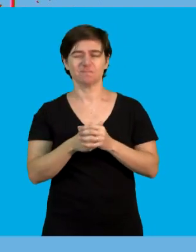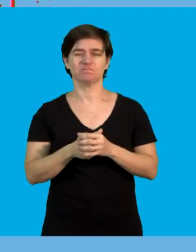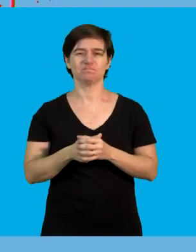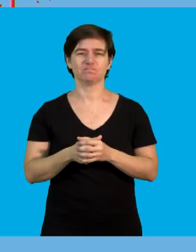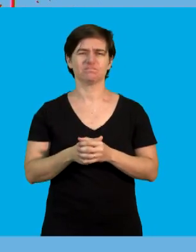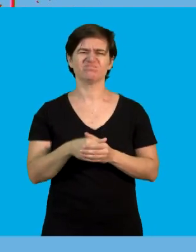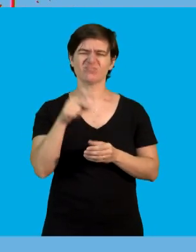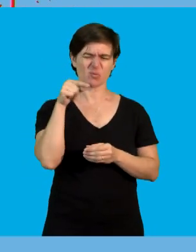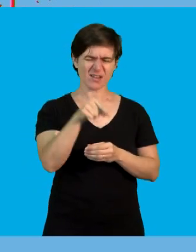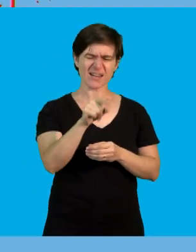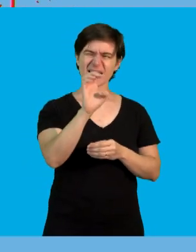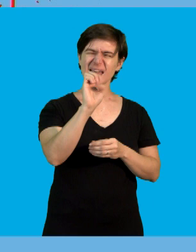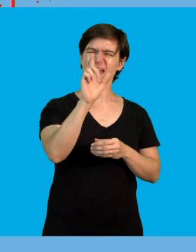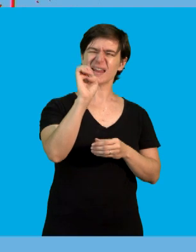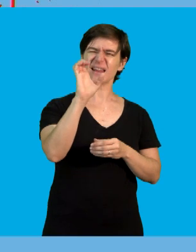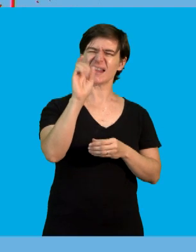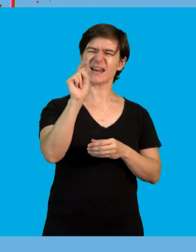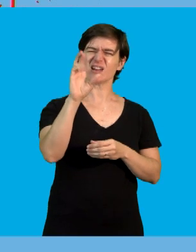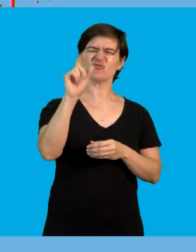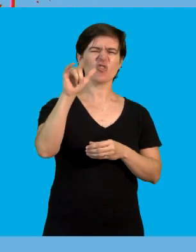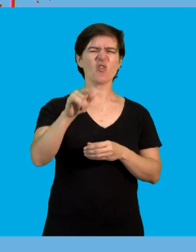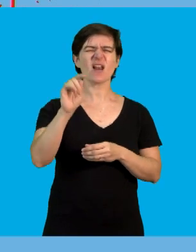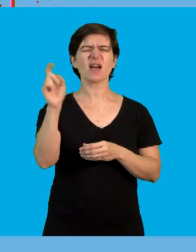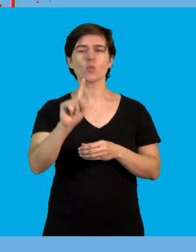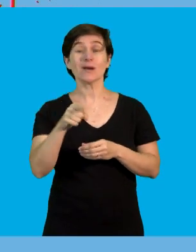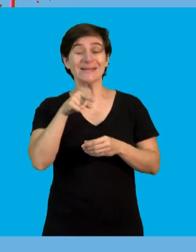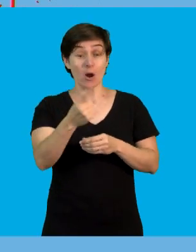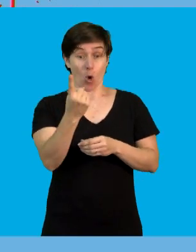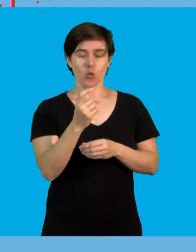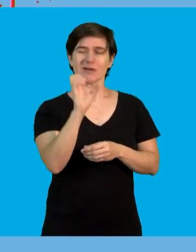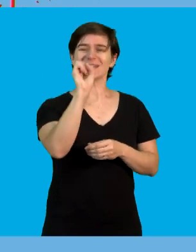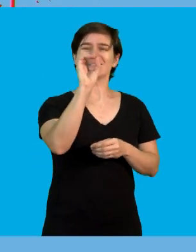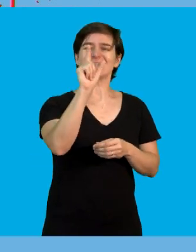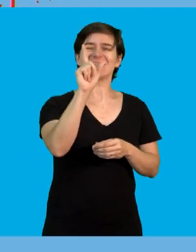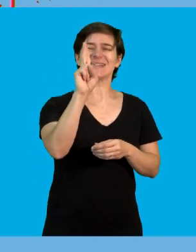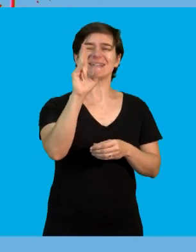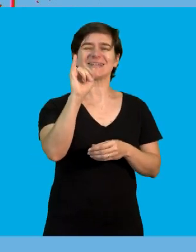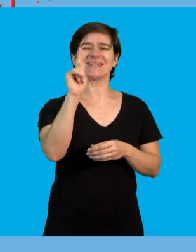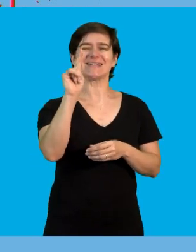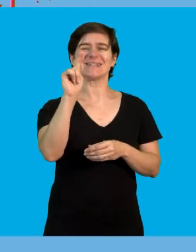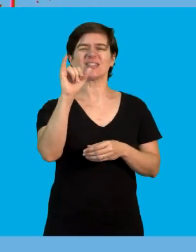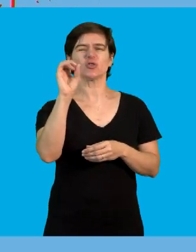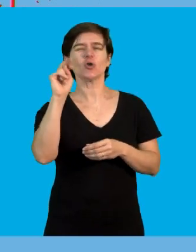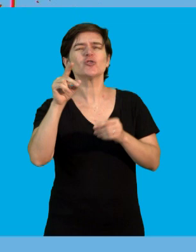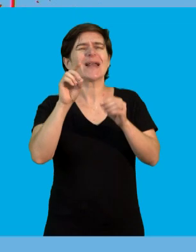As the question asks there, what is an electrolyte? An electrolyte, it is a solution.